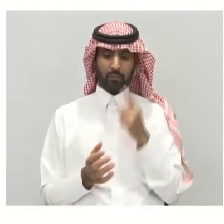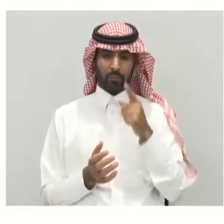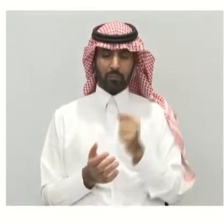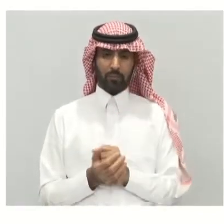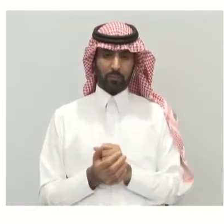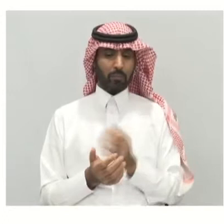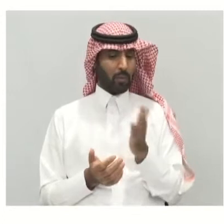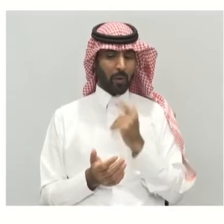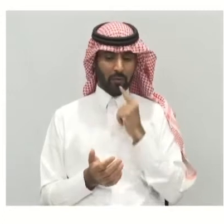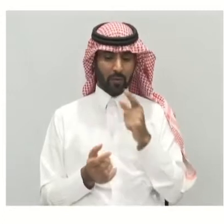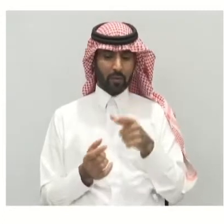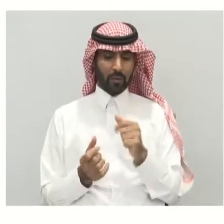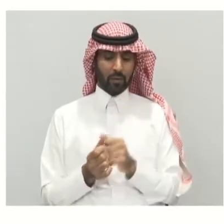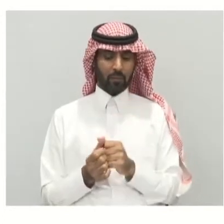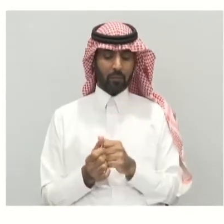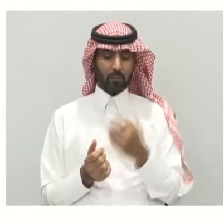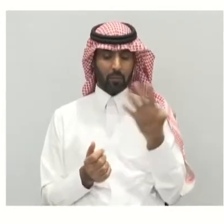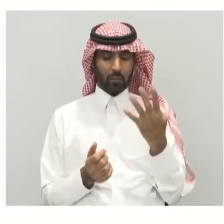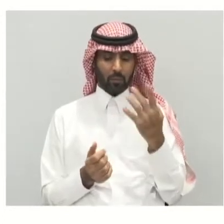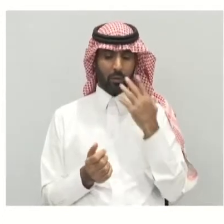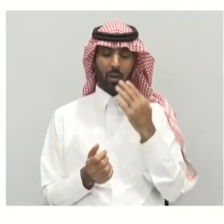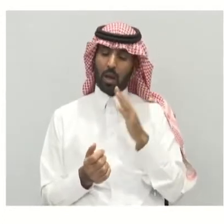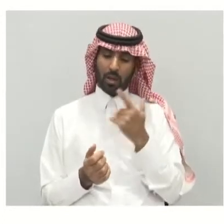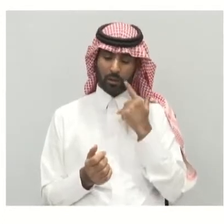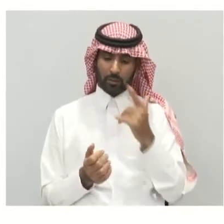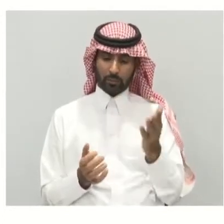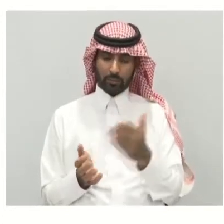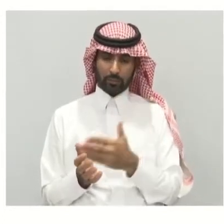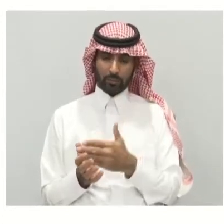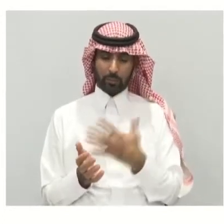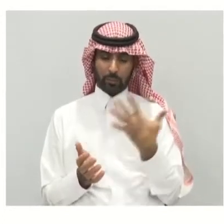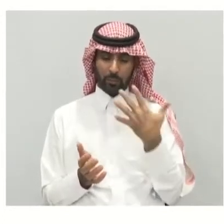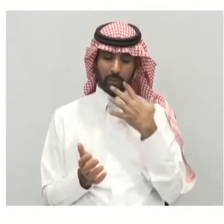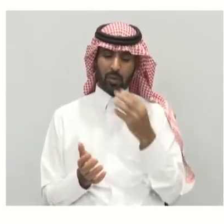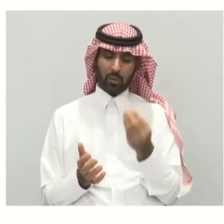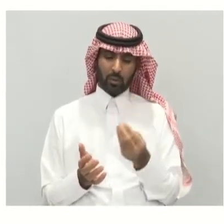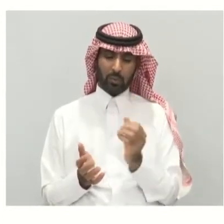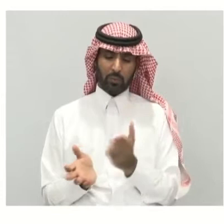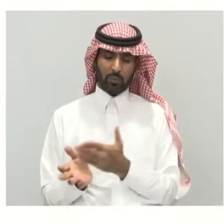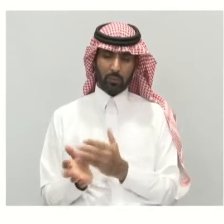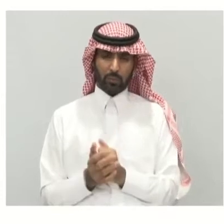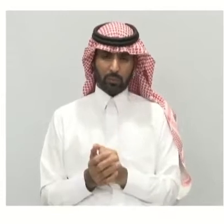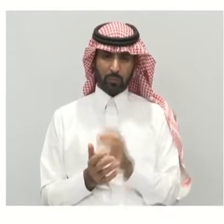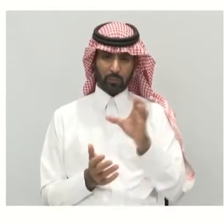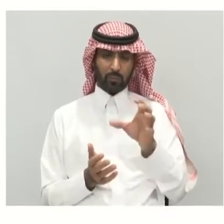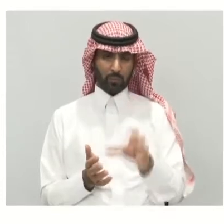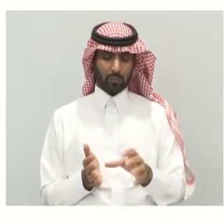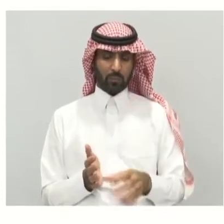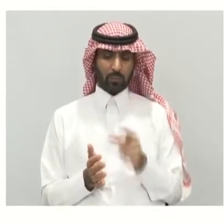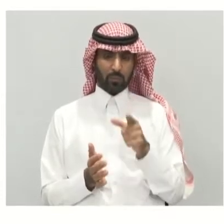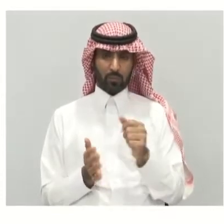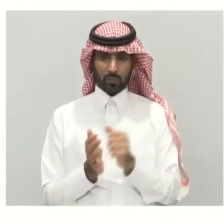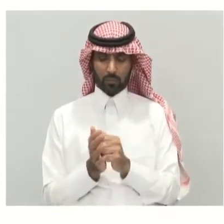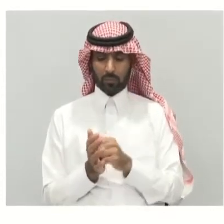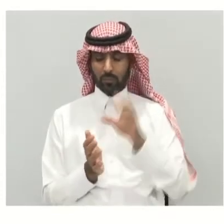put nothing. Number four, anything. Five, something, okay? These are the answers for your